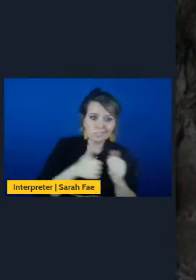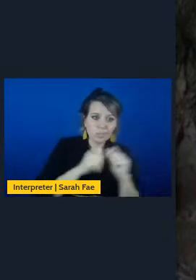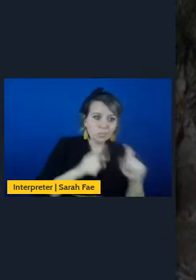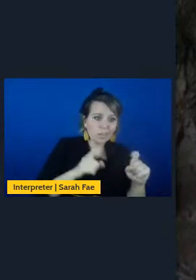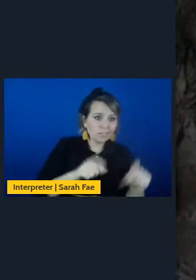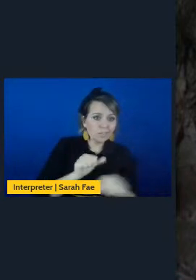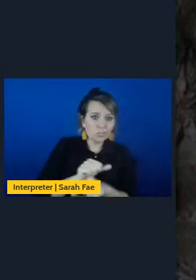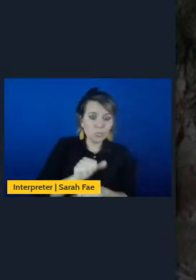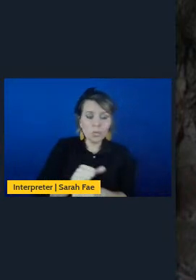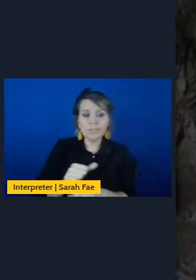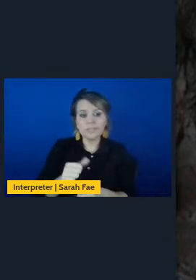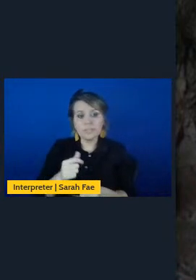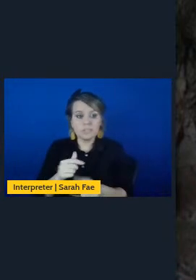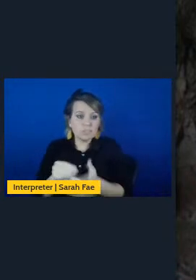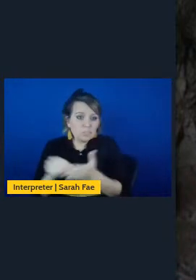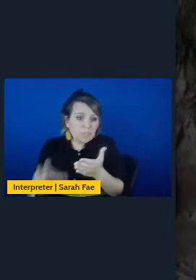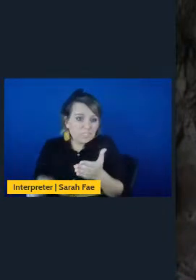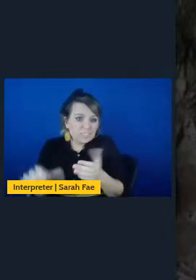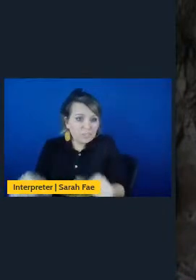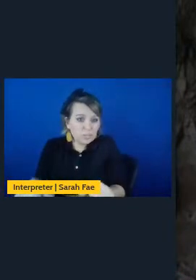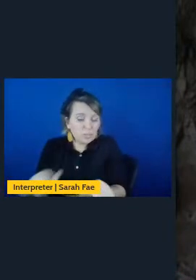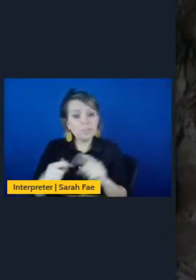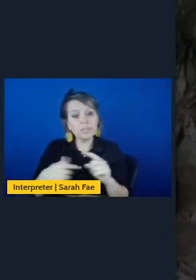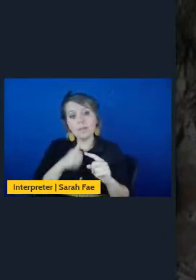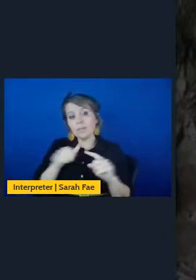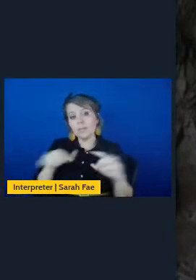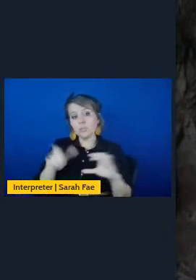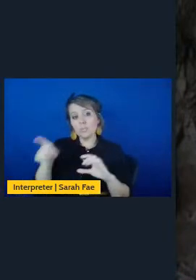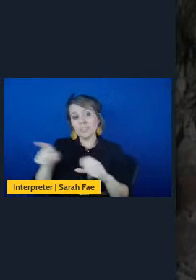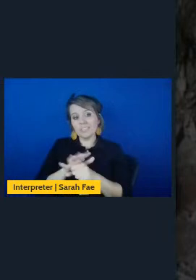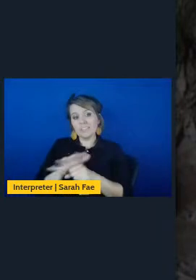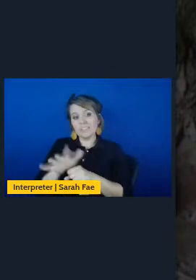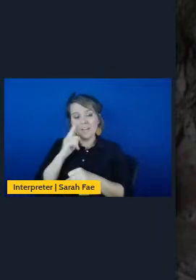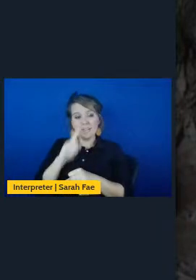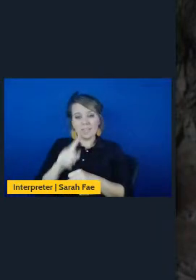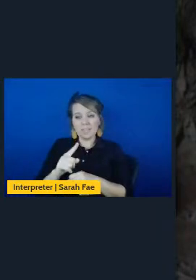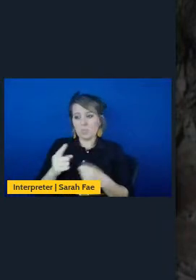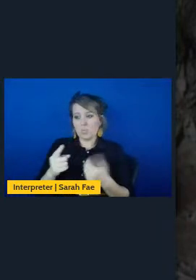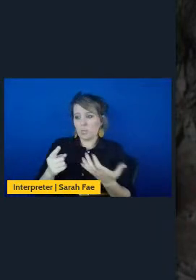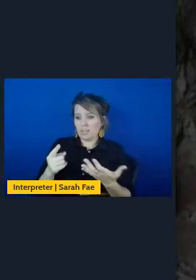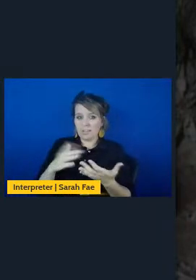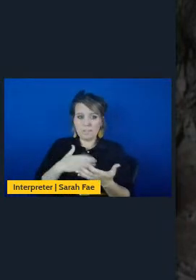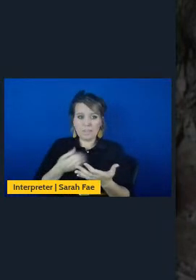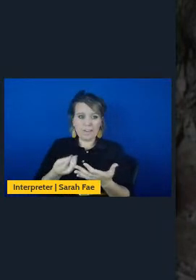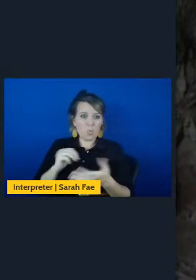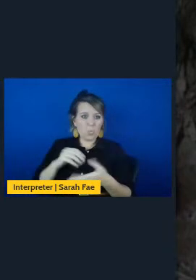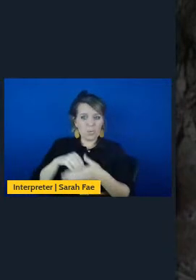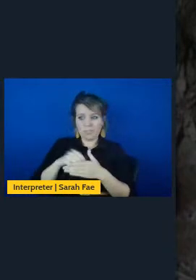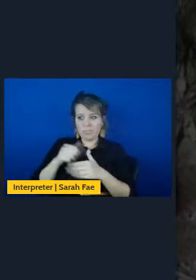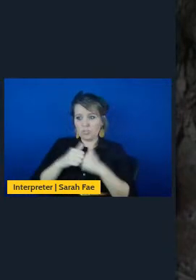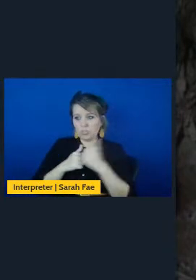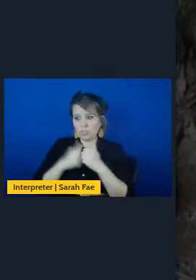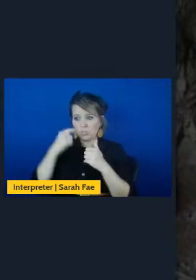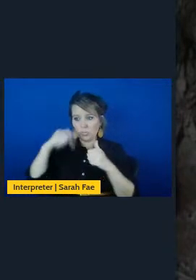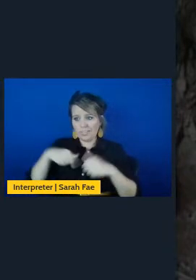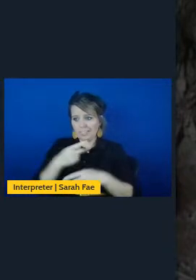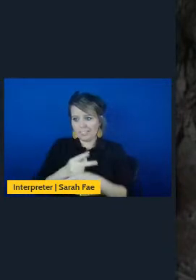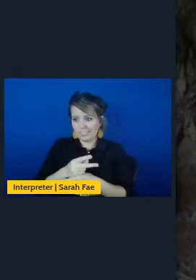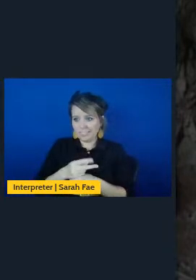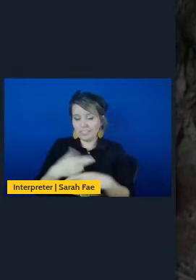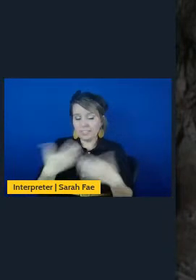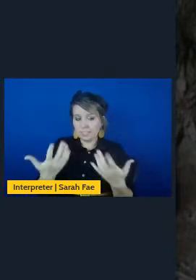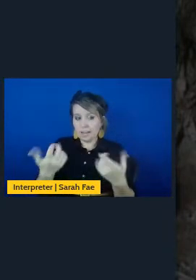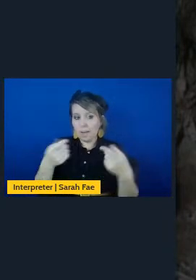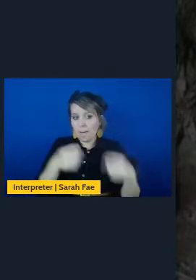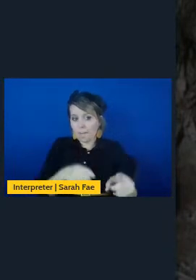expensive. But I'm also not doing this enough to justify having my own dedicated infrastructure for this. So it turned out that the